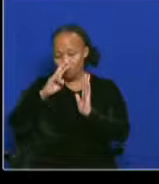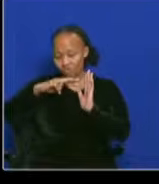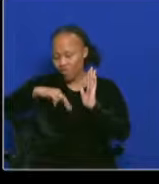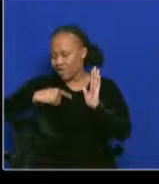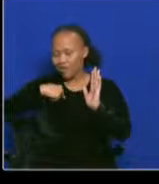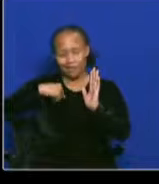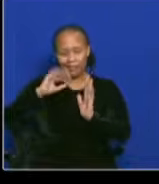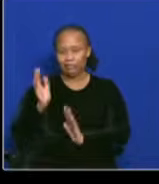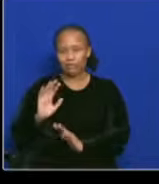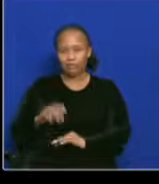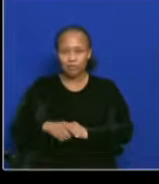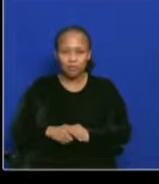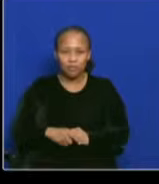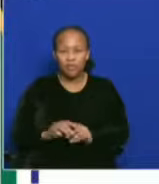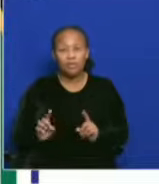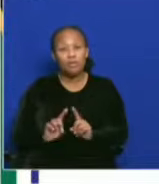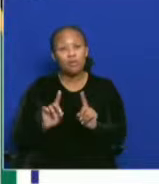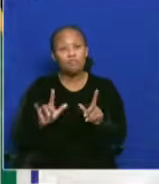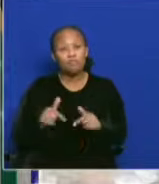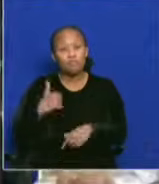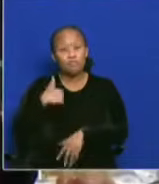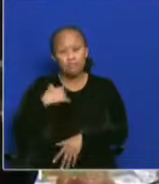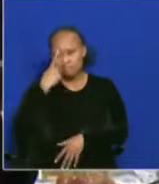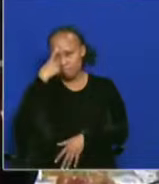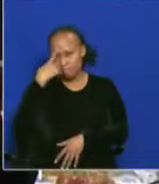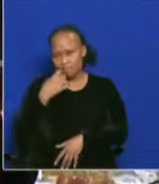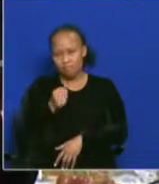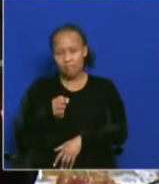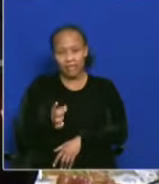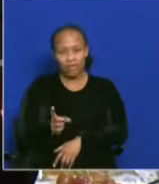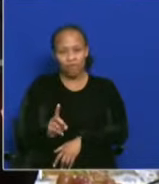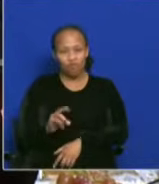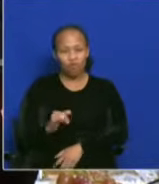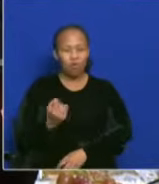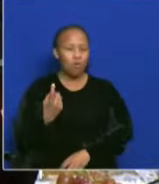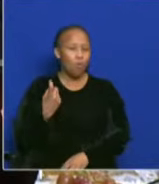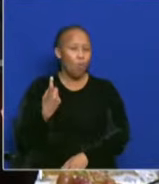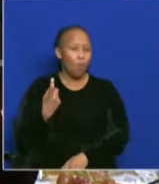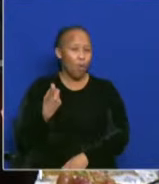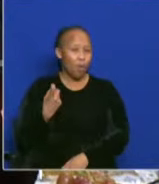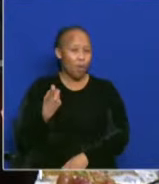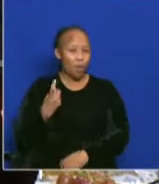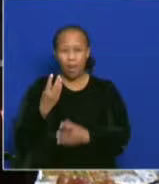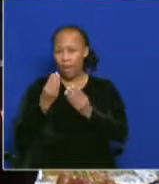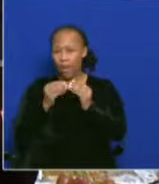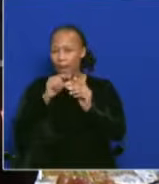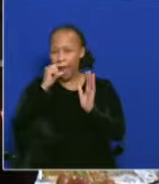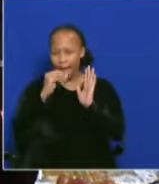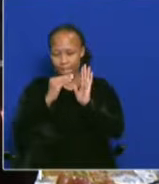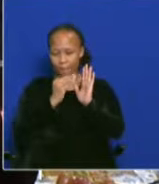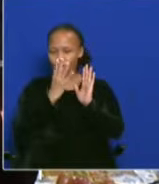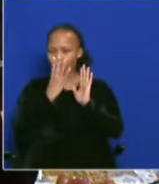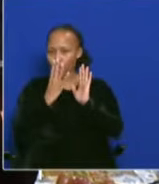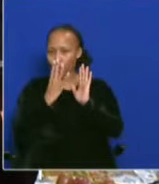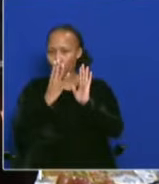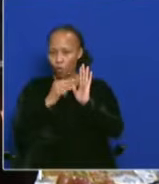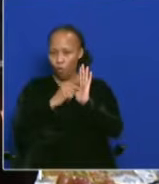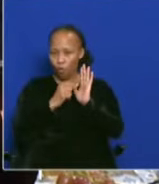but I believe one of them, and that would be number 4, to be Josie.